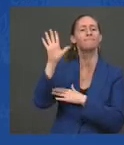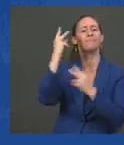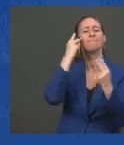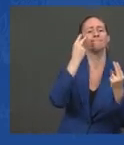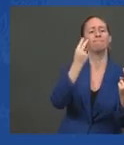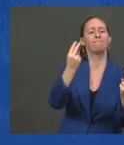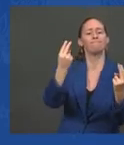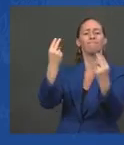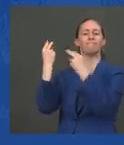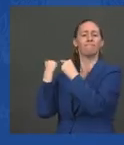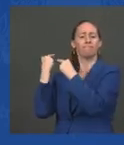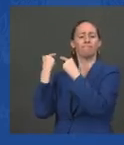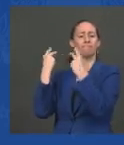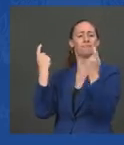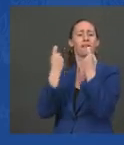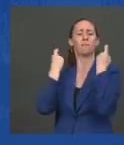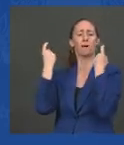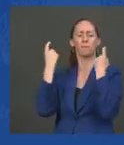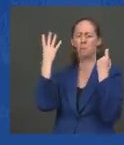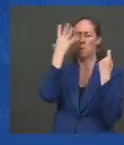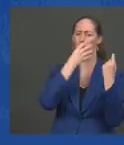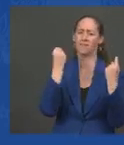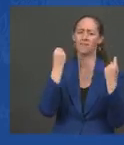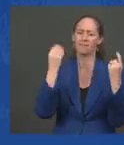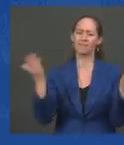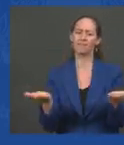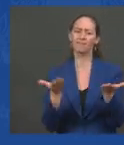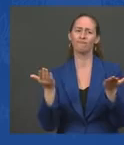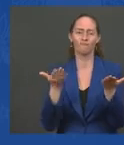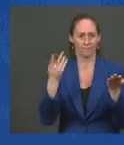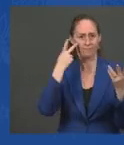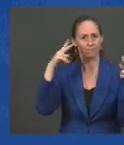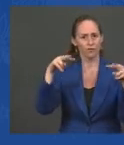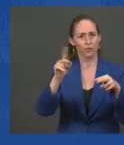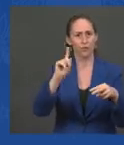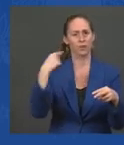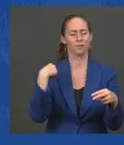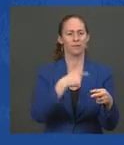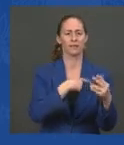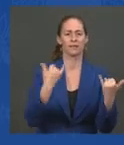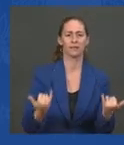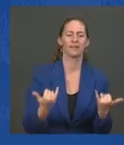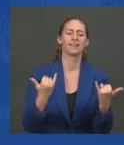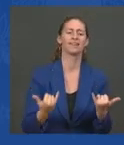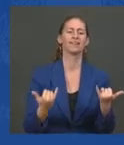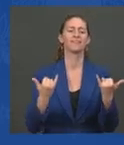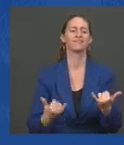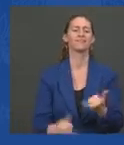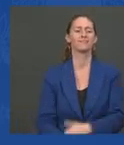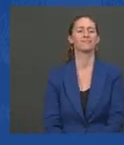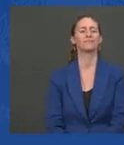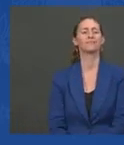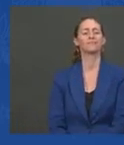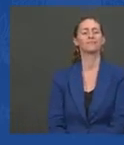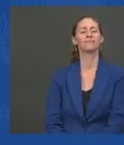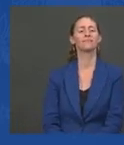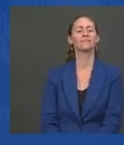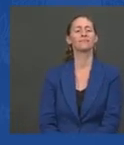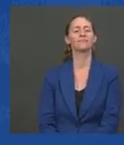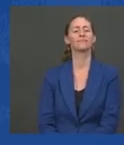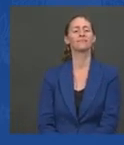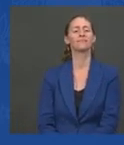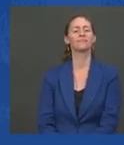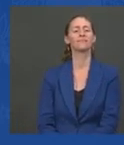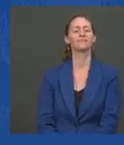memorial, let us be guided by those same connections he made as they